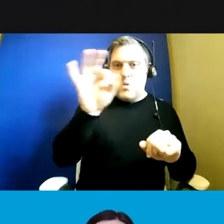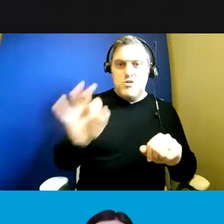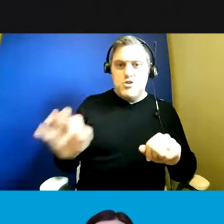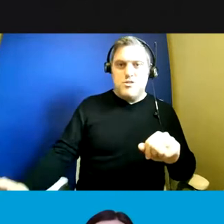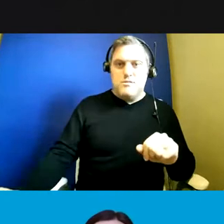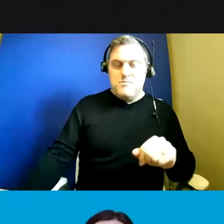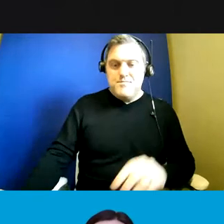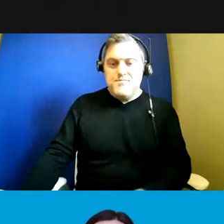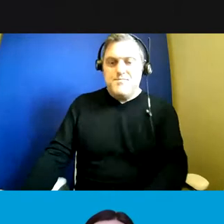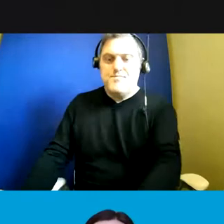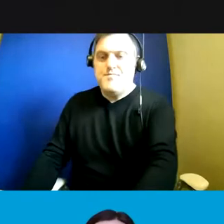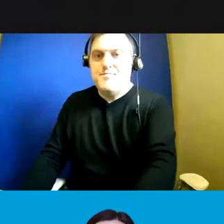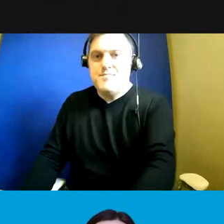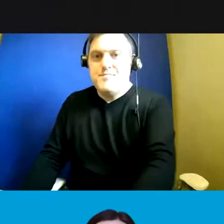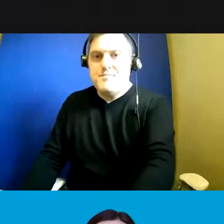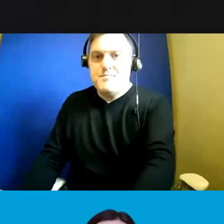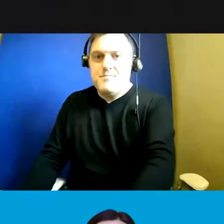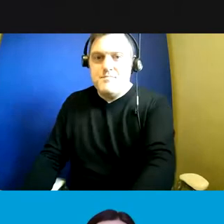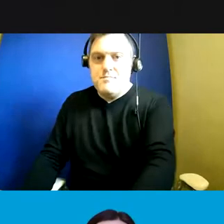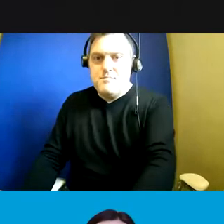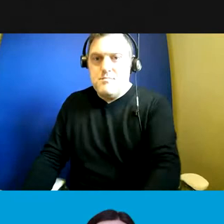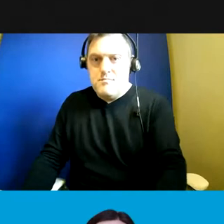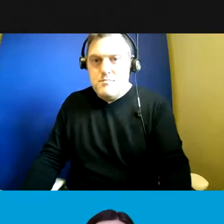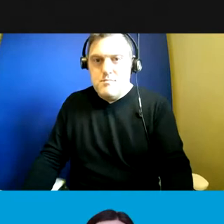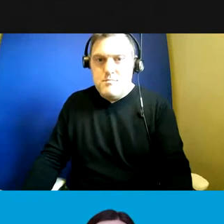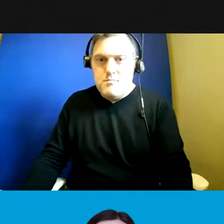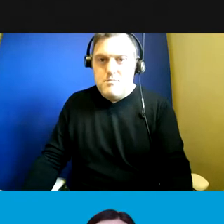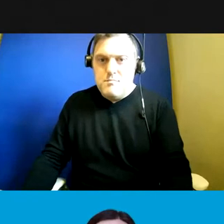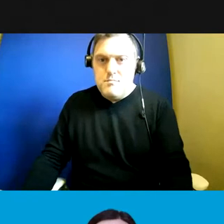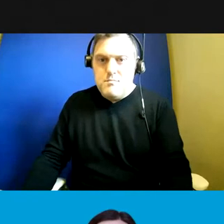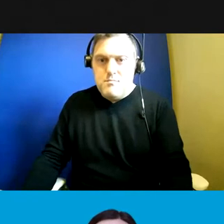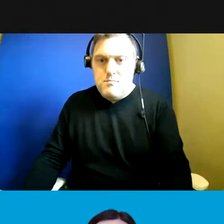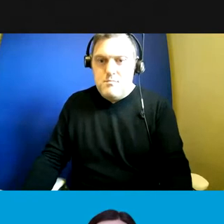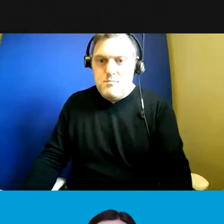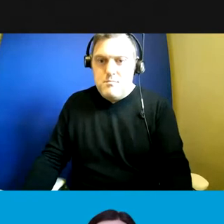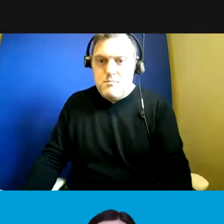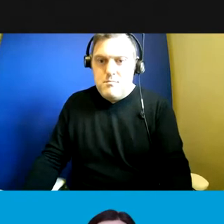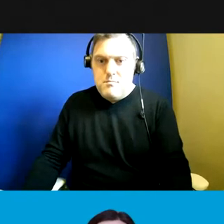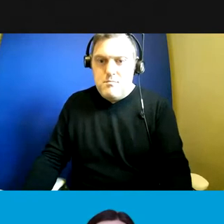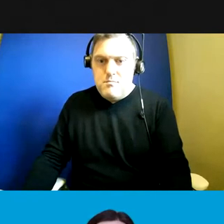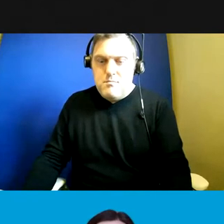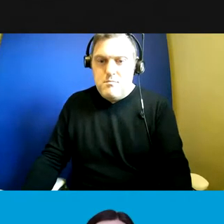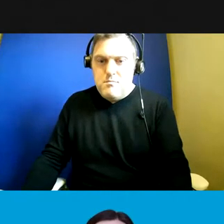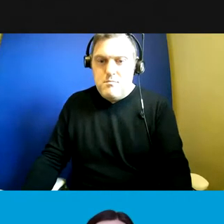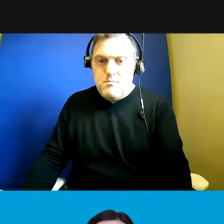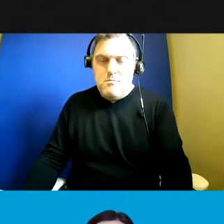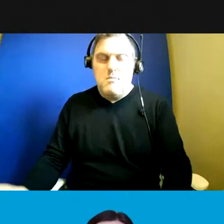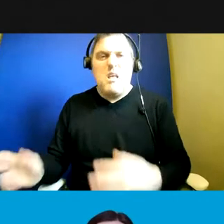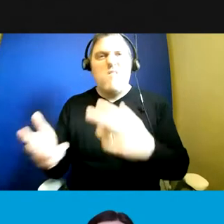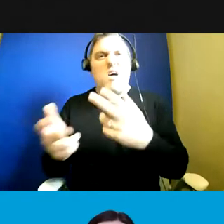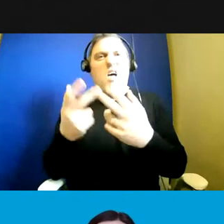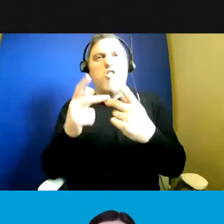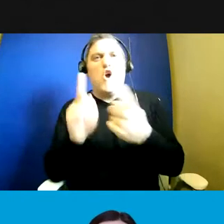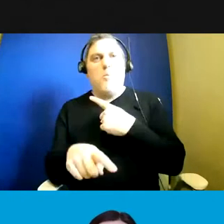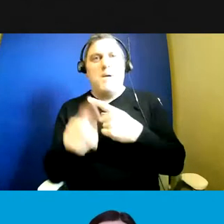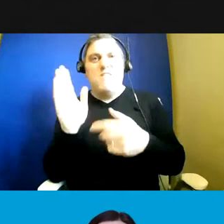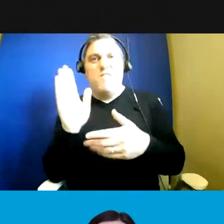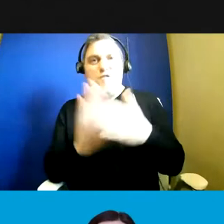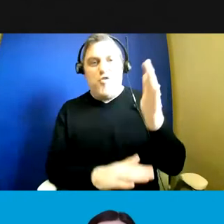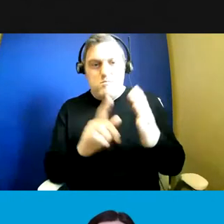move on. All right, lovely. Thank you. We just had, I think it's more of a comment from Jake, but I'll just also